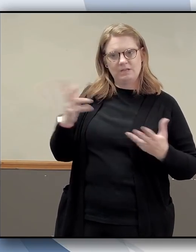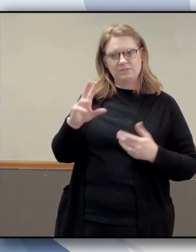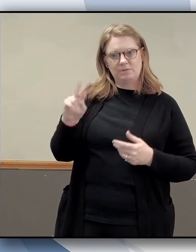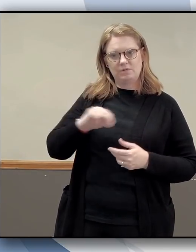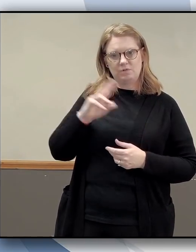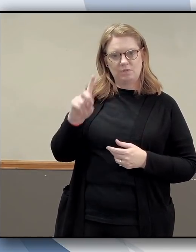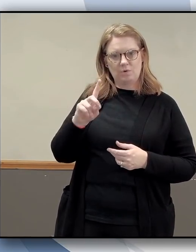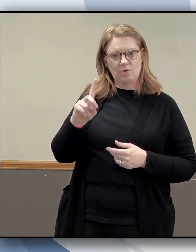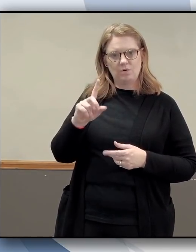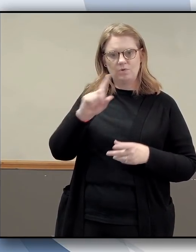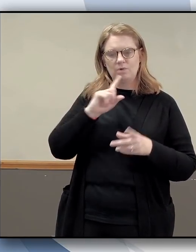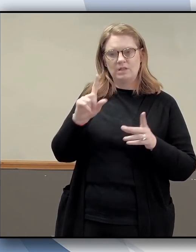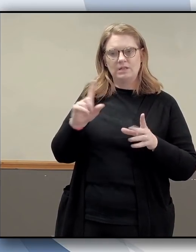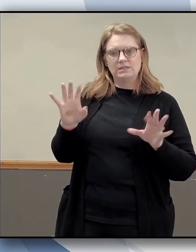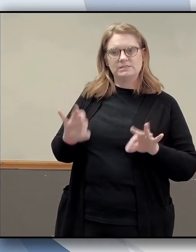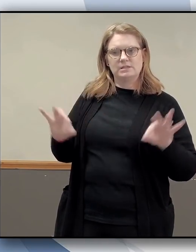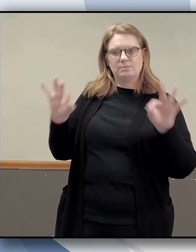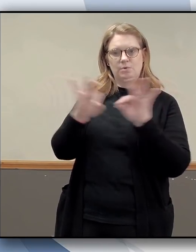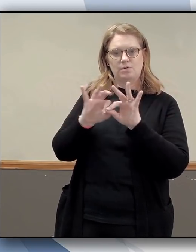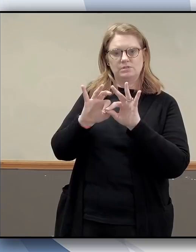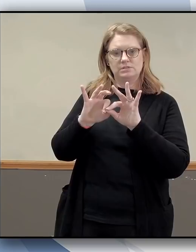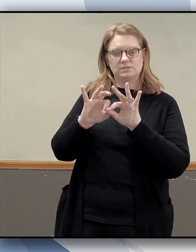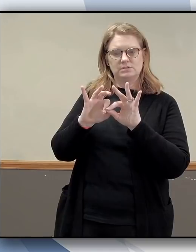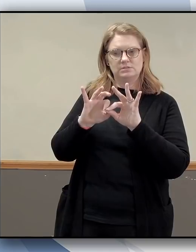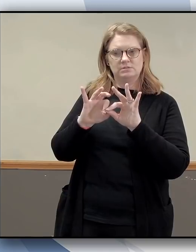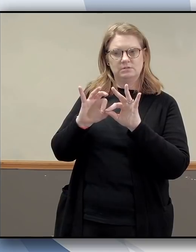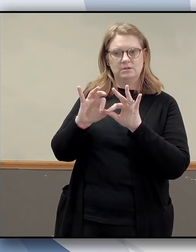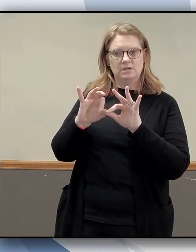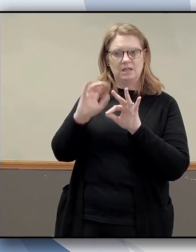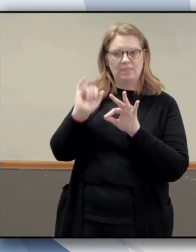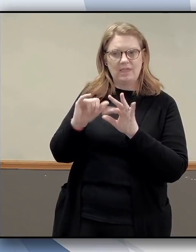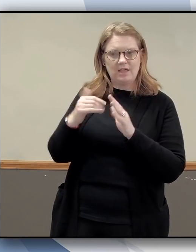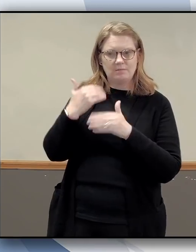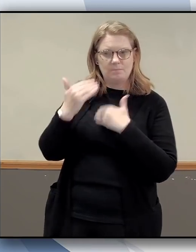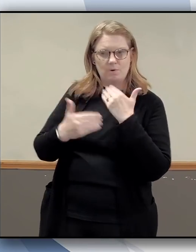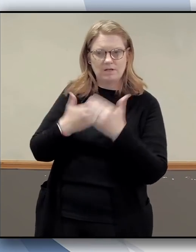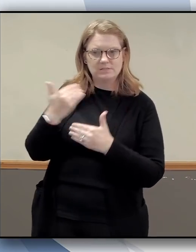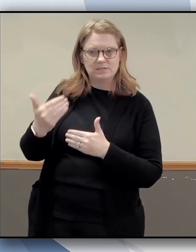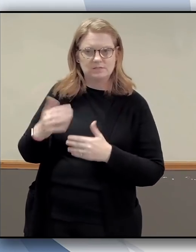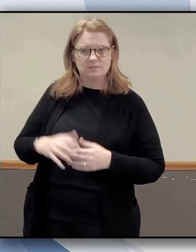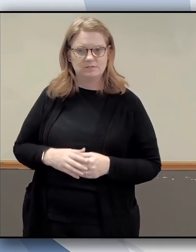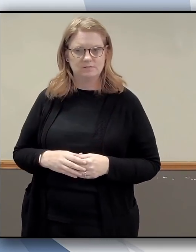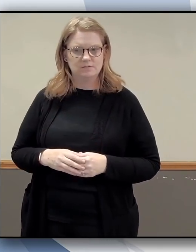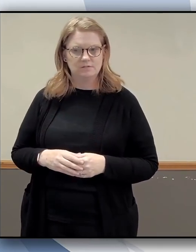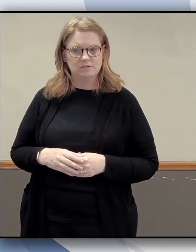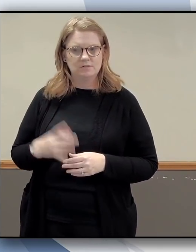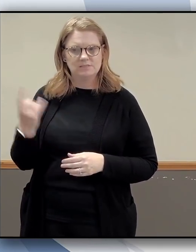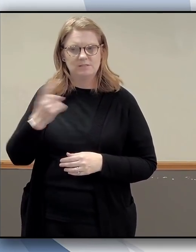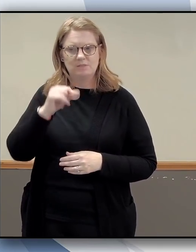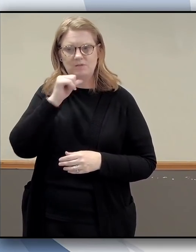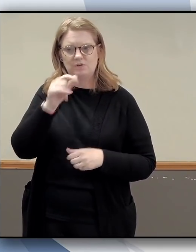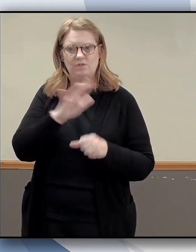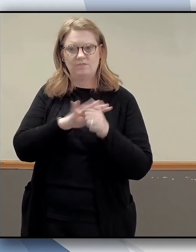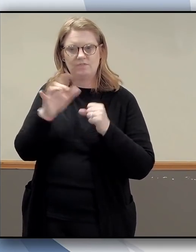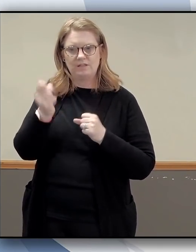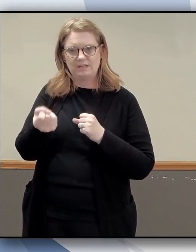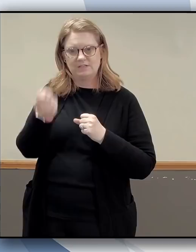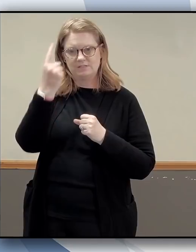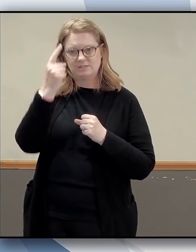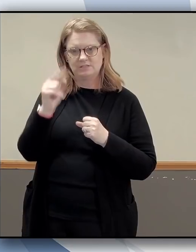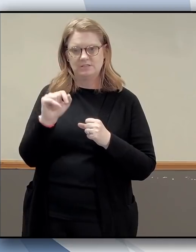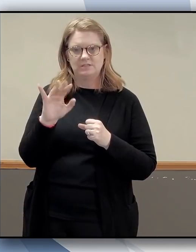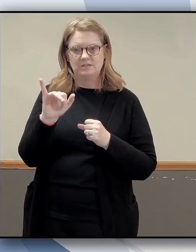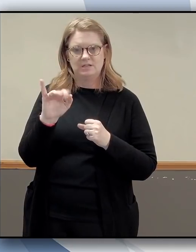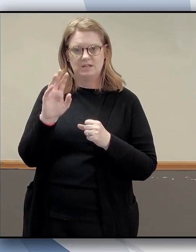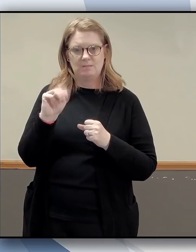it's obviously an important key step in the scientific process. One thing we still don't totally understand is immunity and how